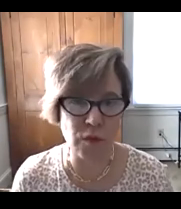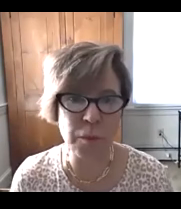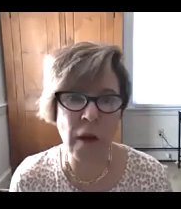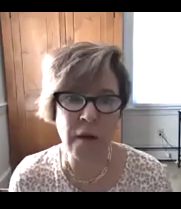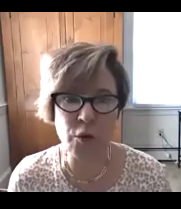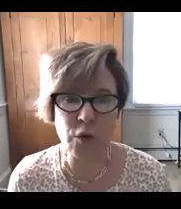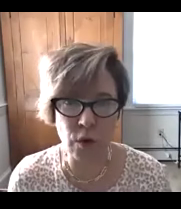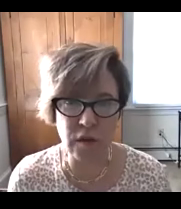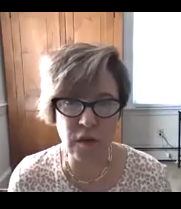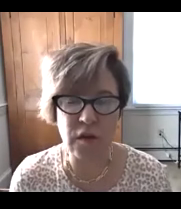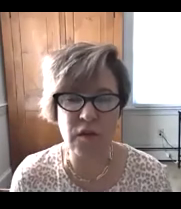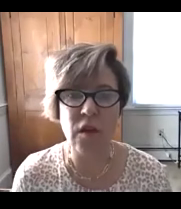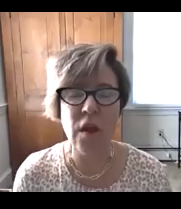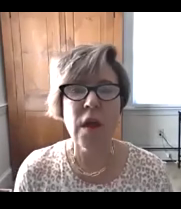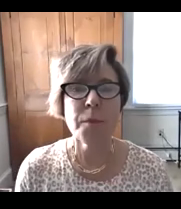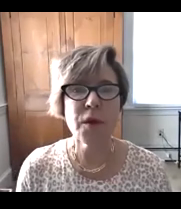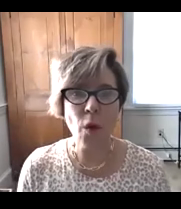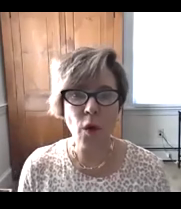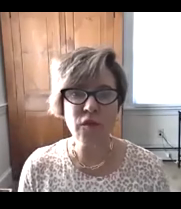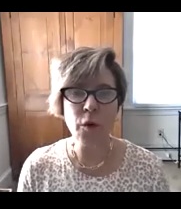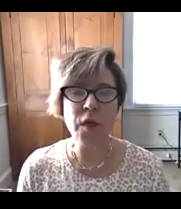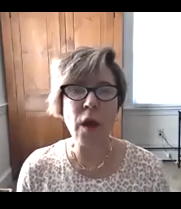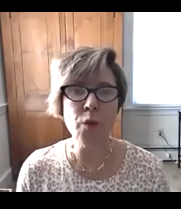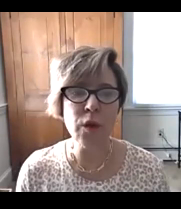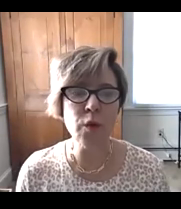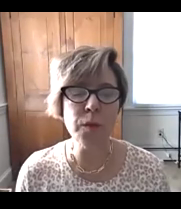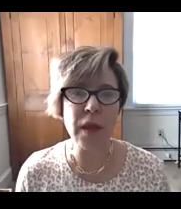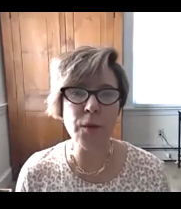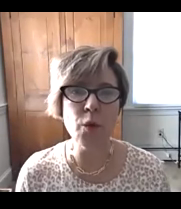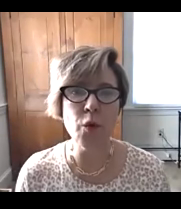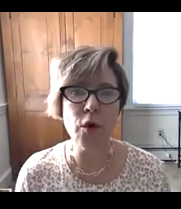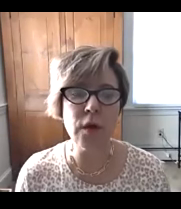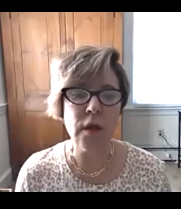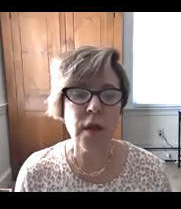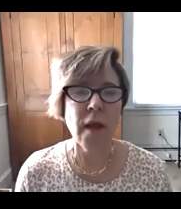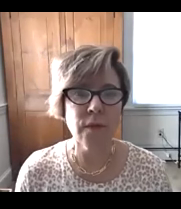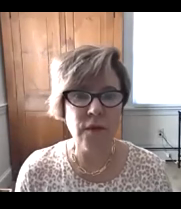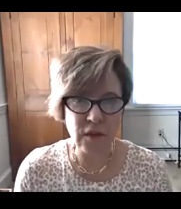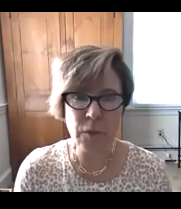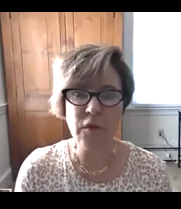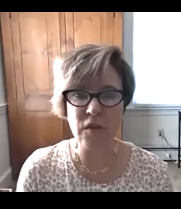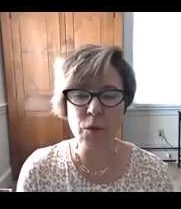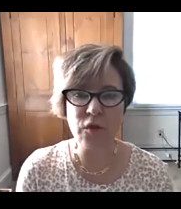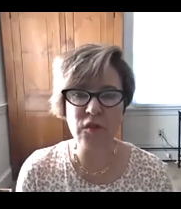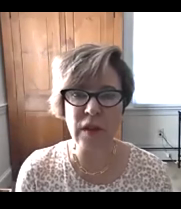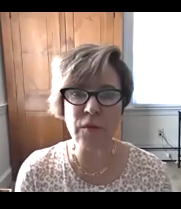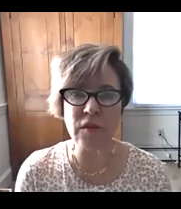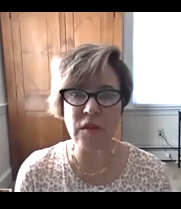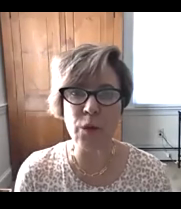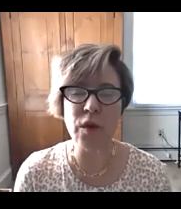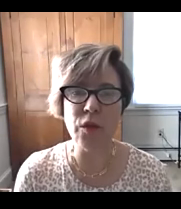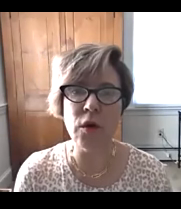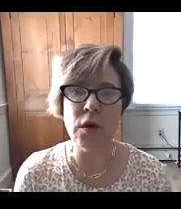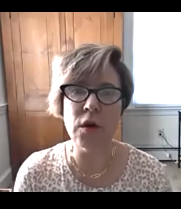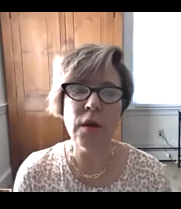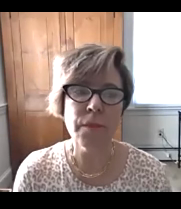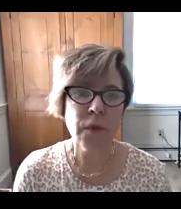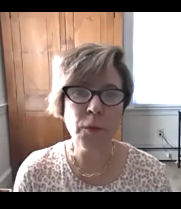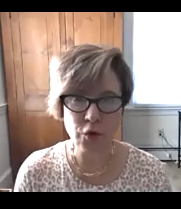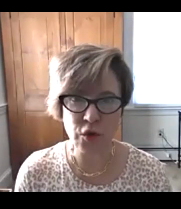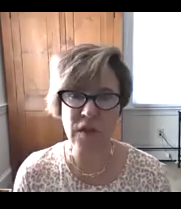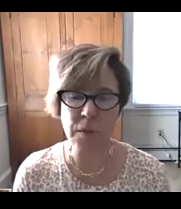to respond to a crisis, but also that we would be able to work and more seamlessly with